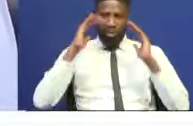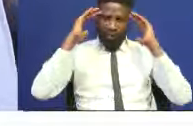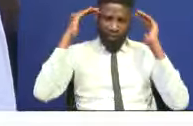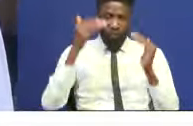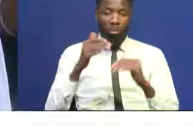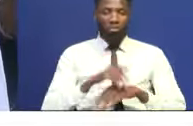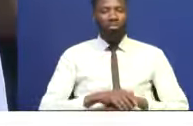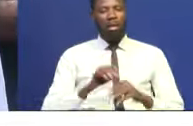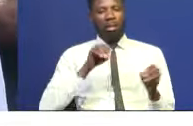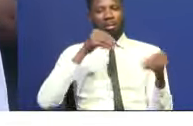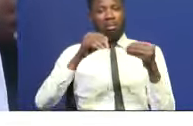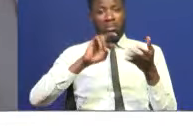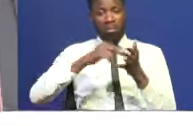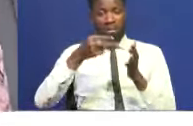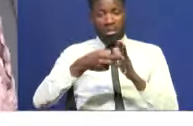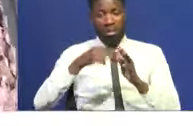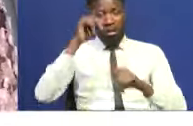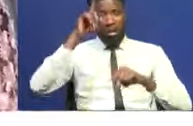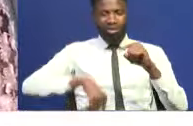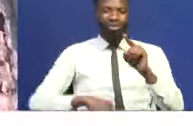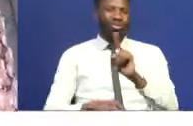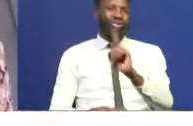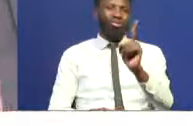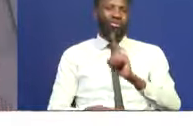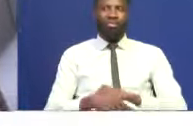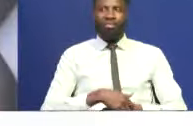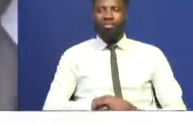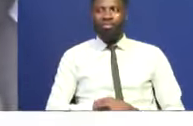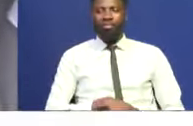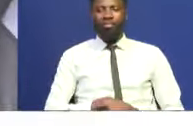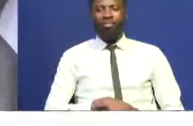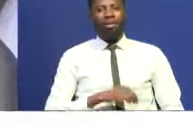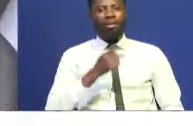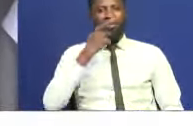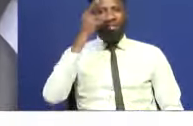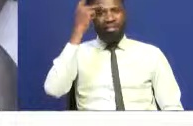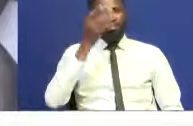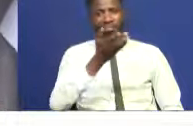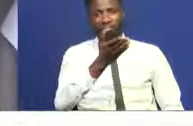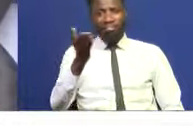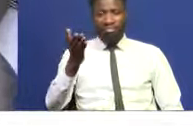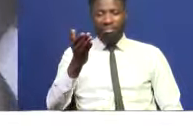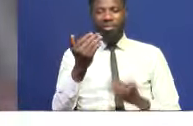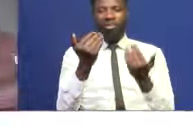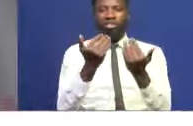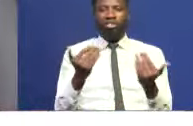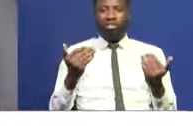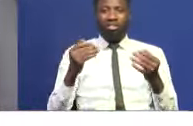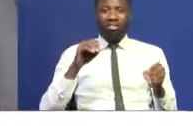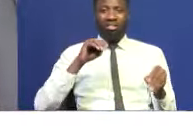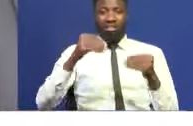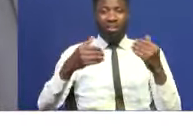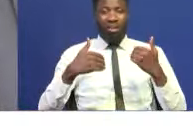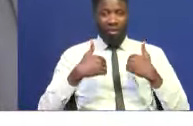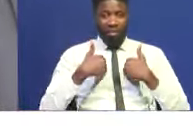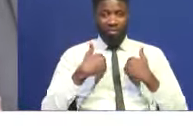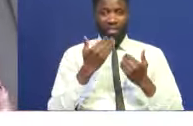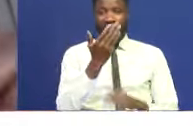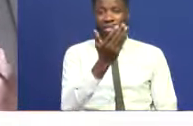disability is not inability. Vile tungependa kuhimiza wazazi ni wale ambao wako na watoto differently abled, watoto ambao tunaita